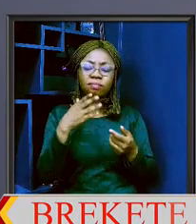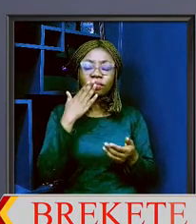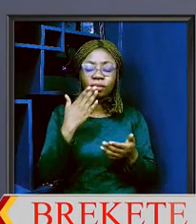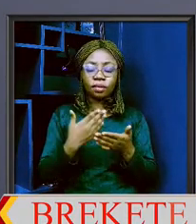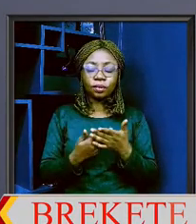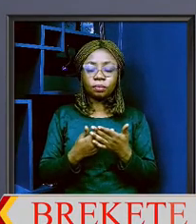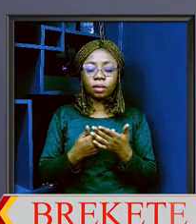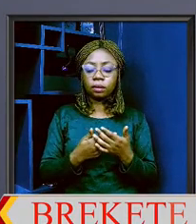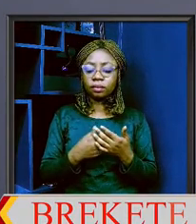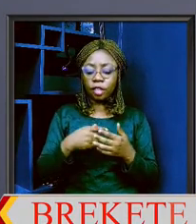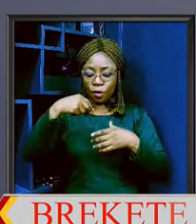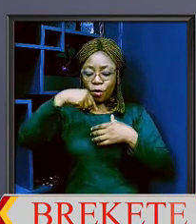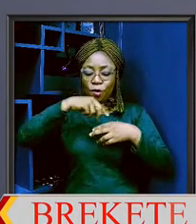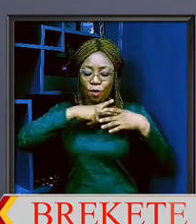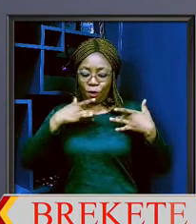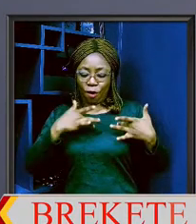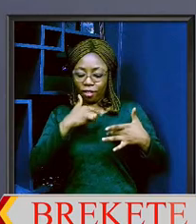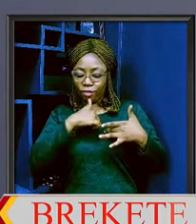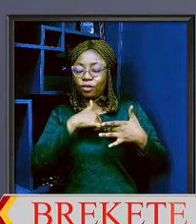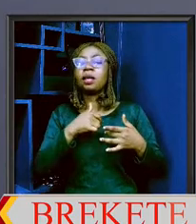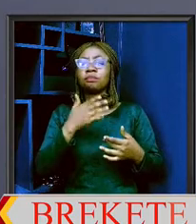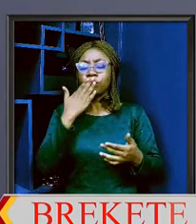say a good as he